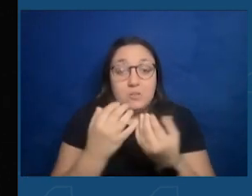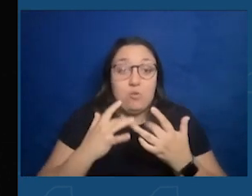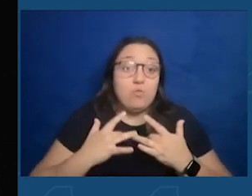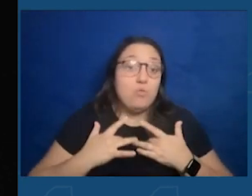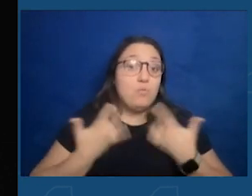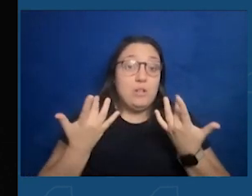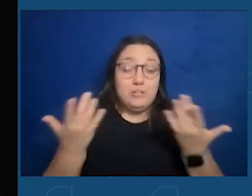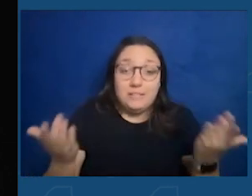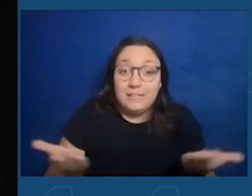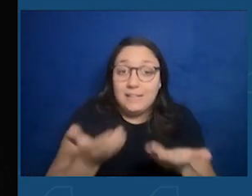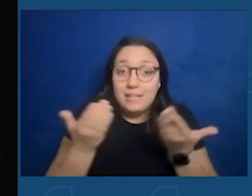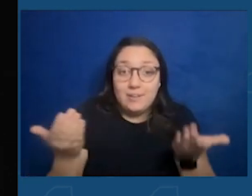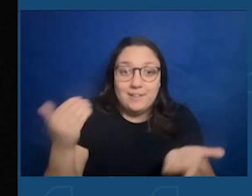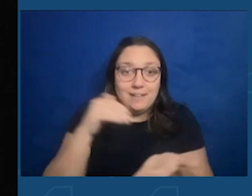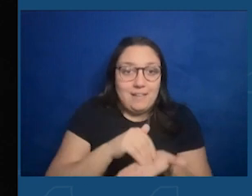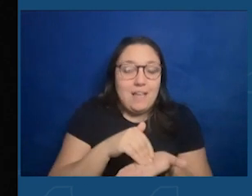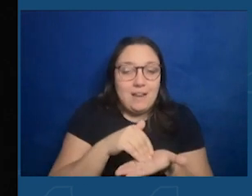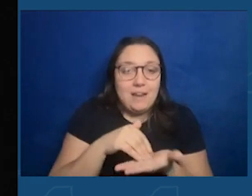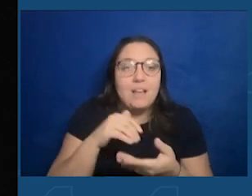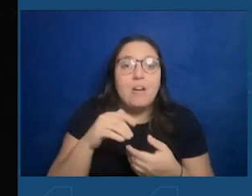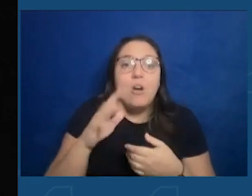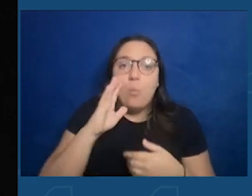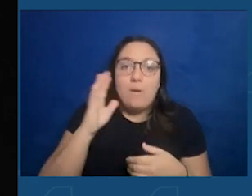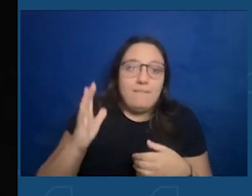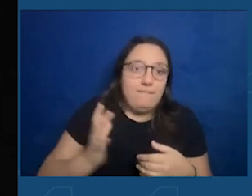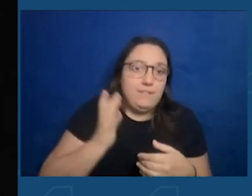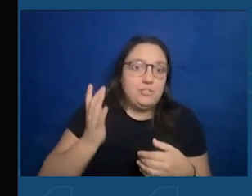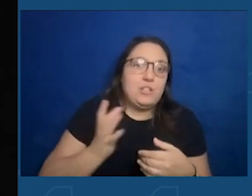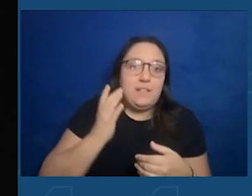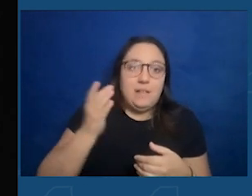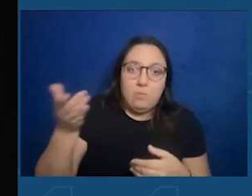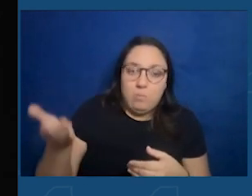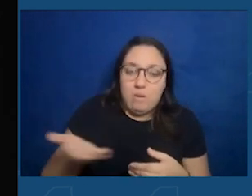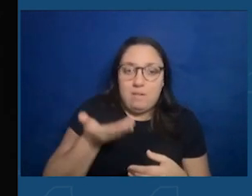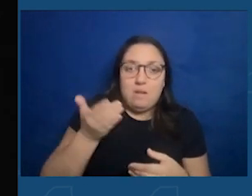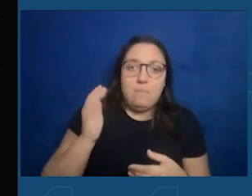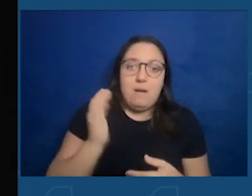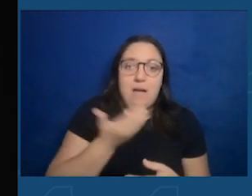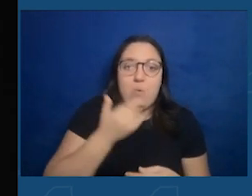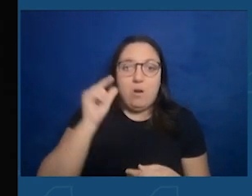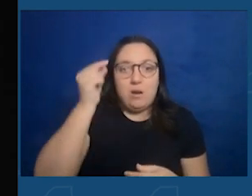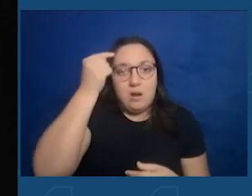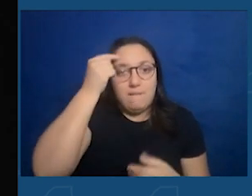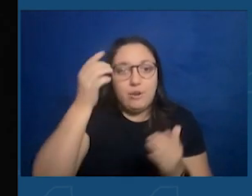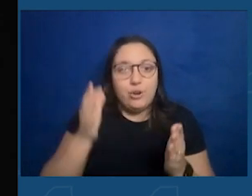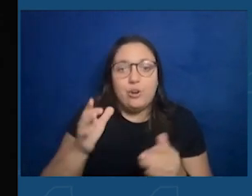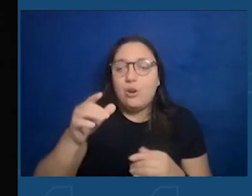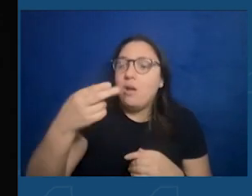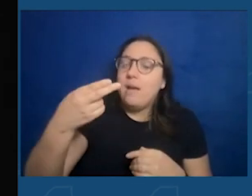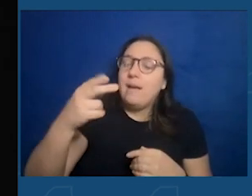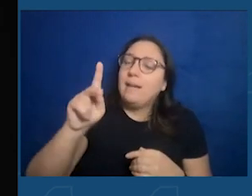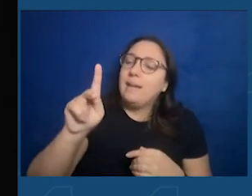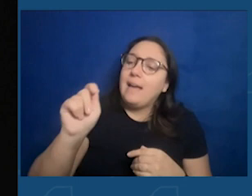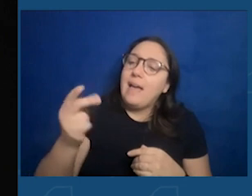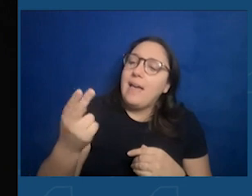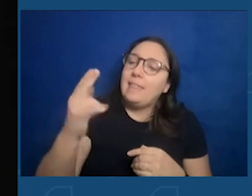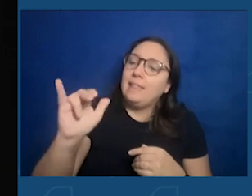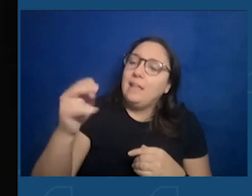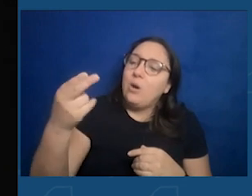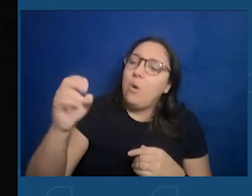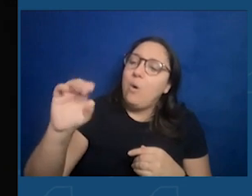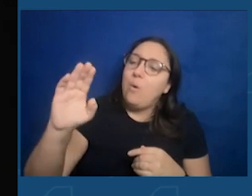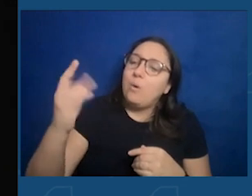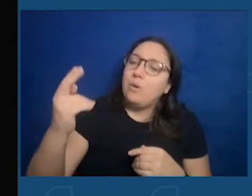here once again as we officially welcome our governor, Kathy Hochul, back home to